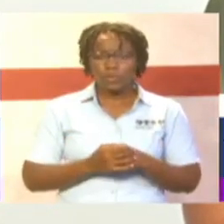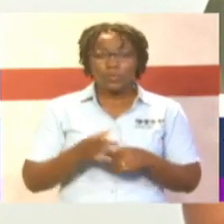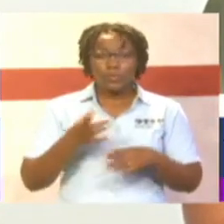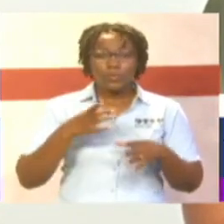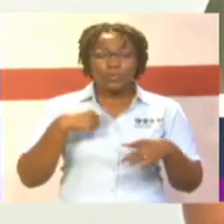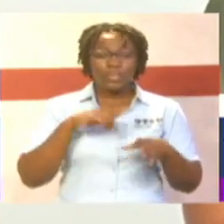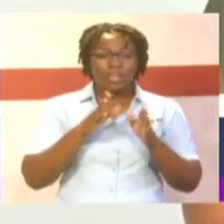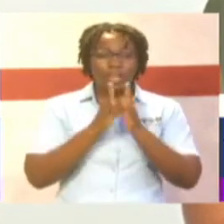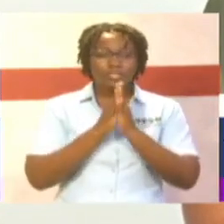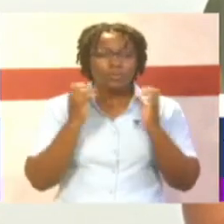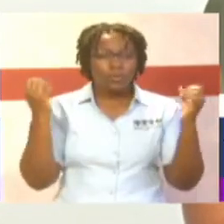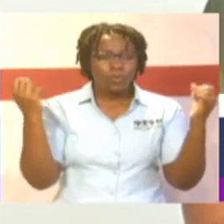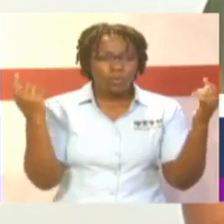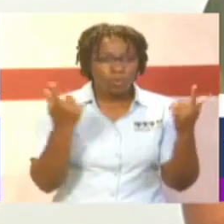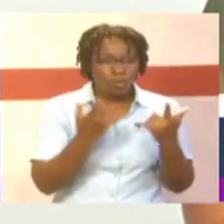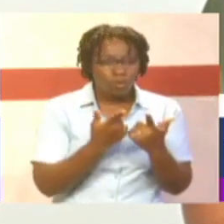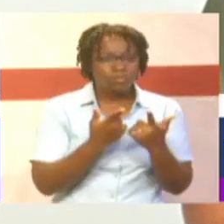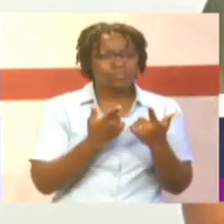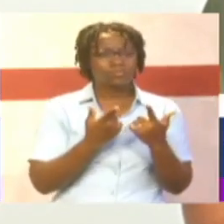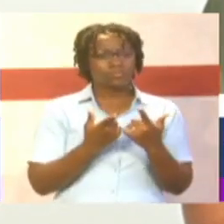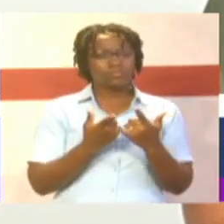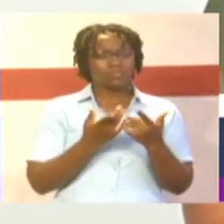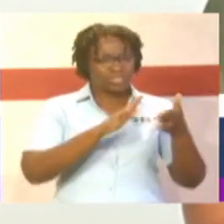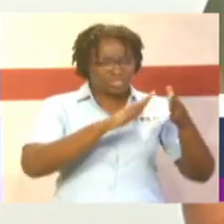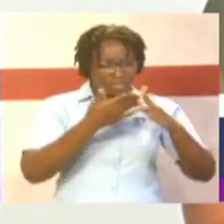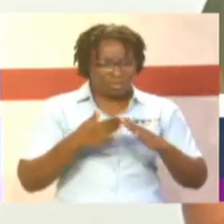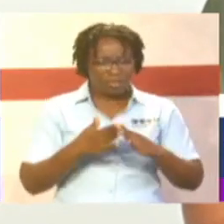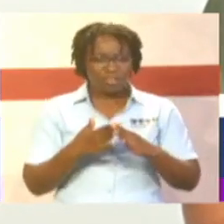community to give yourself a fighting chance against